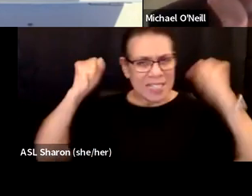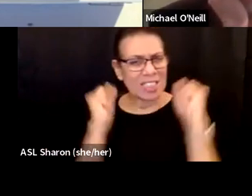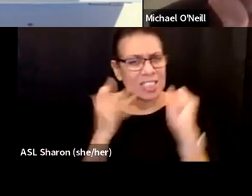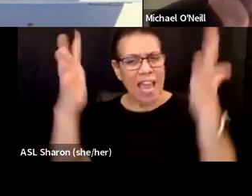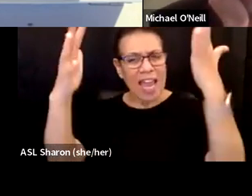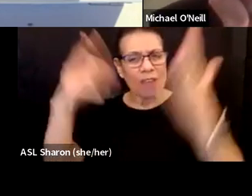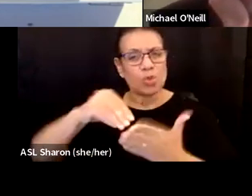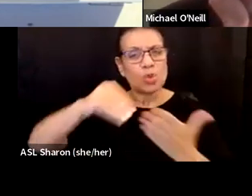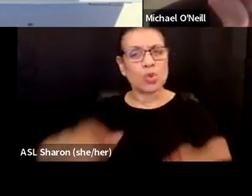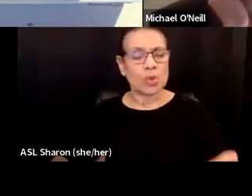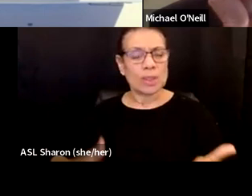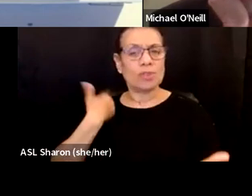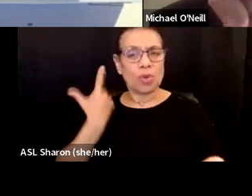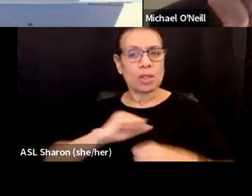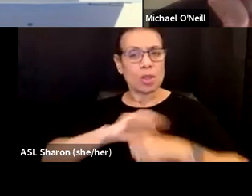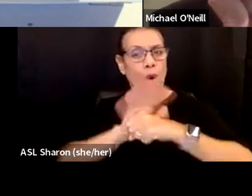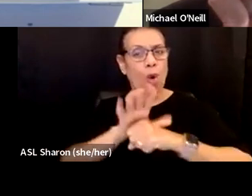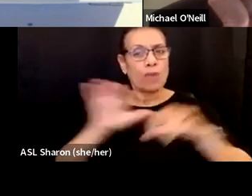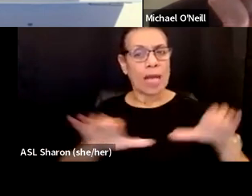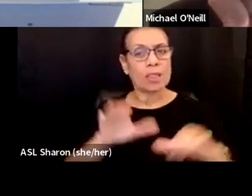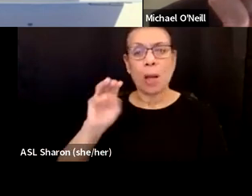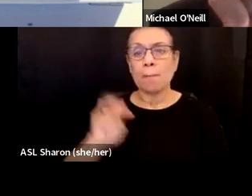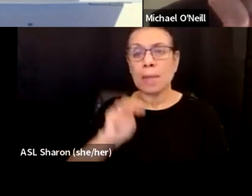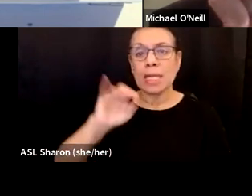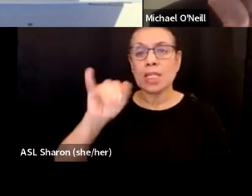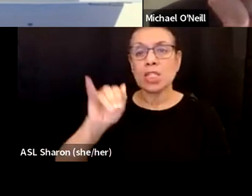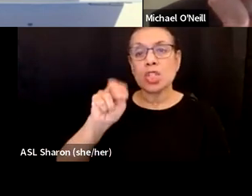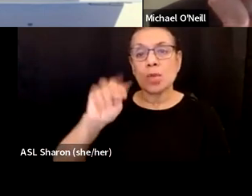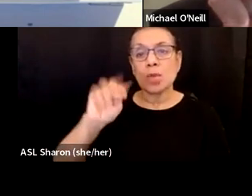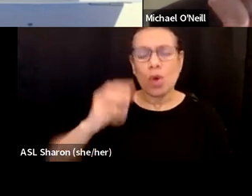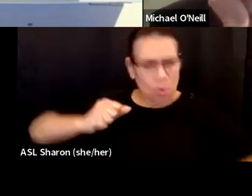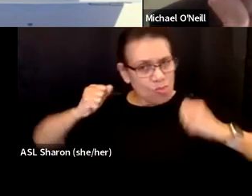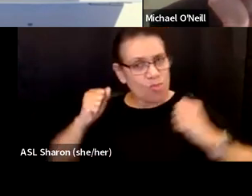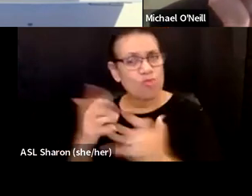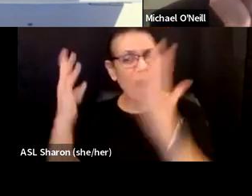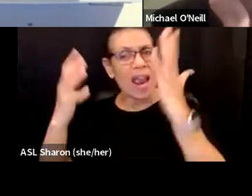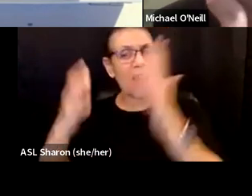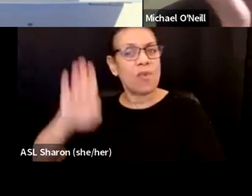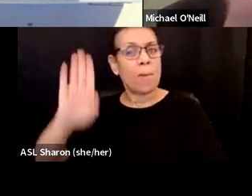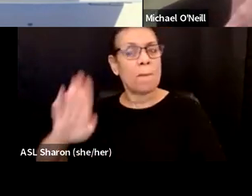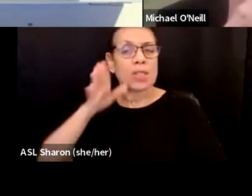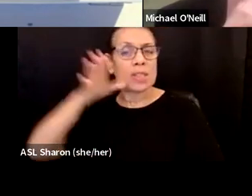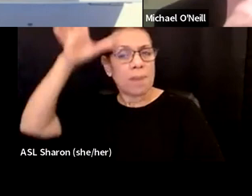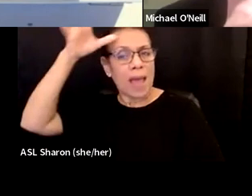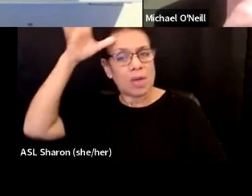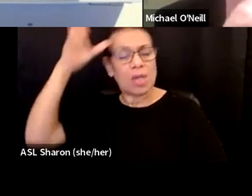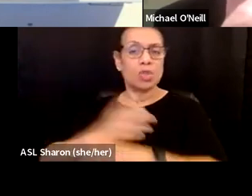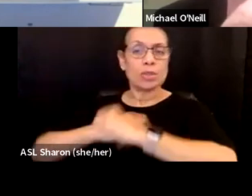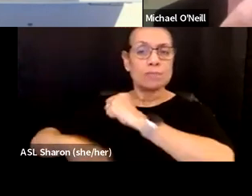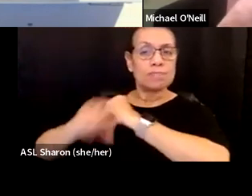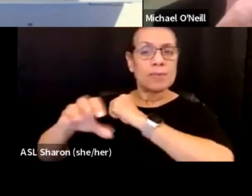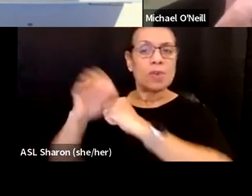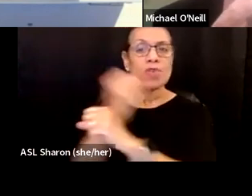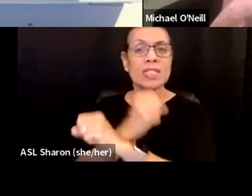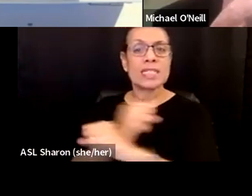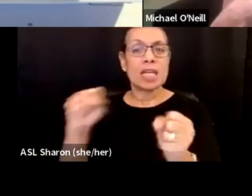covent safety and their action on monday january 24th hooray for our boston parents who took our campaign for safe schools and